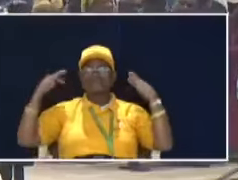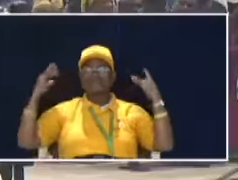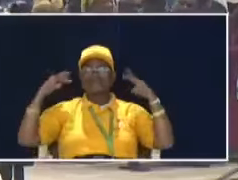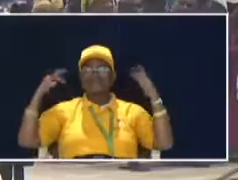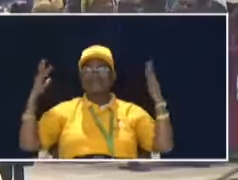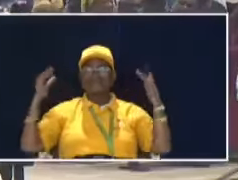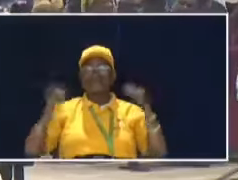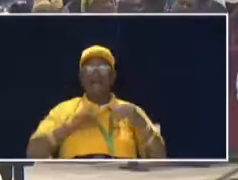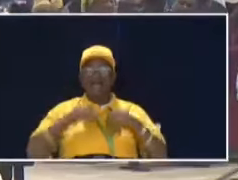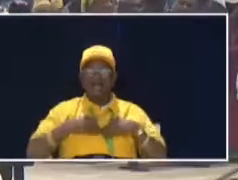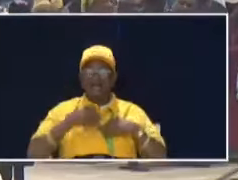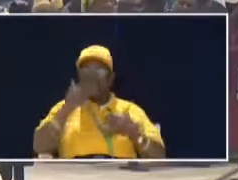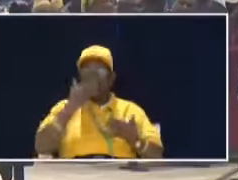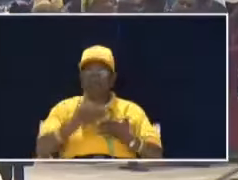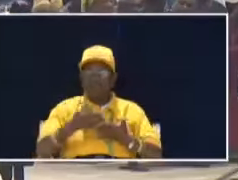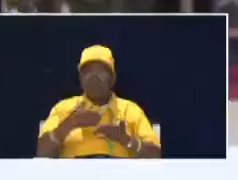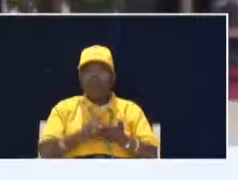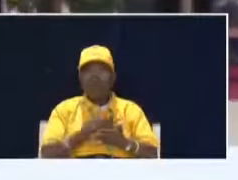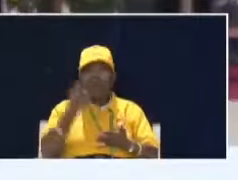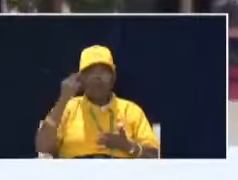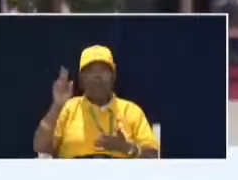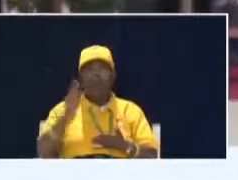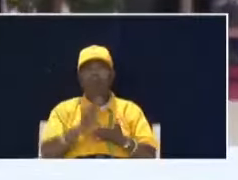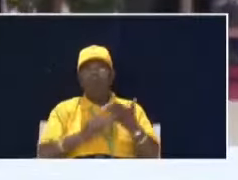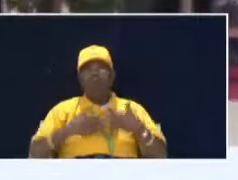I have good news for somebody here tonight.